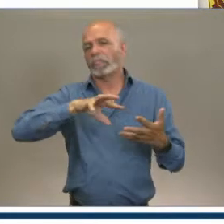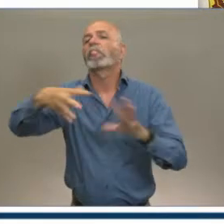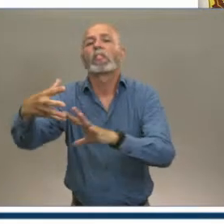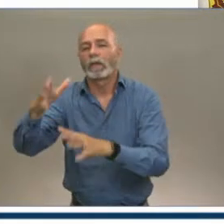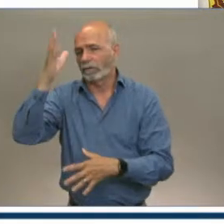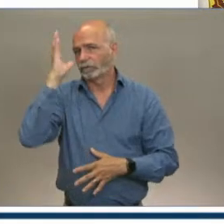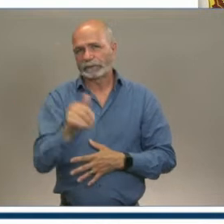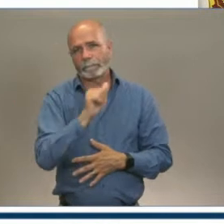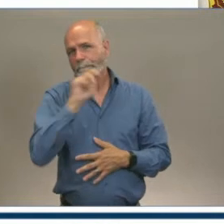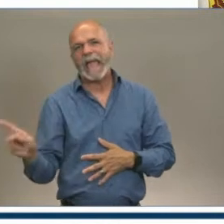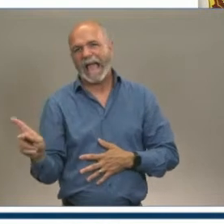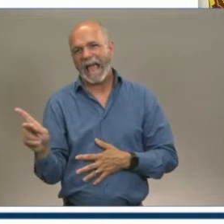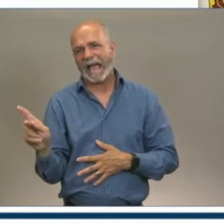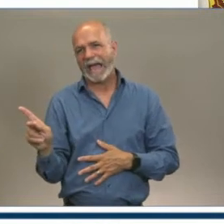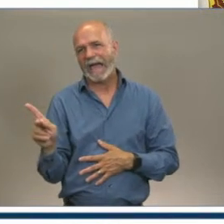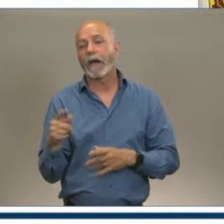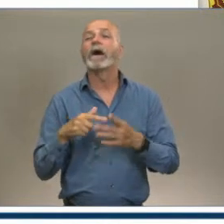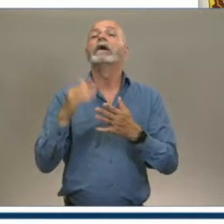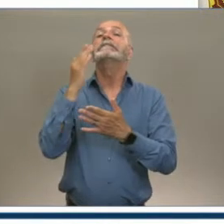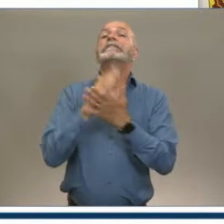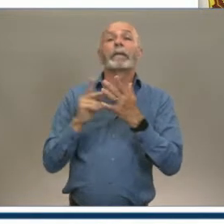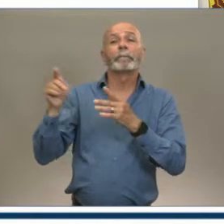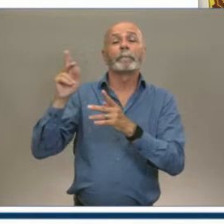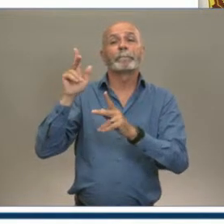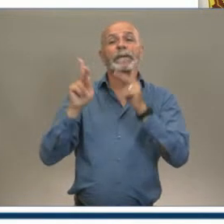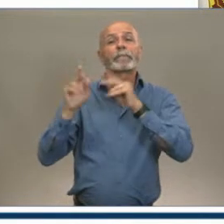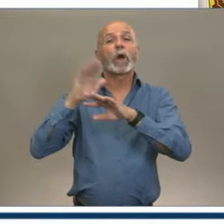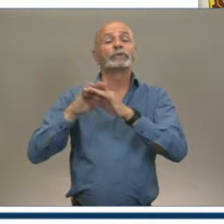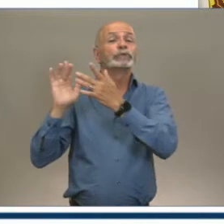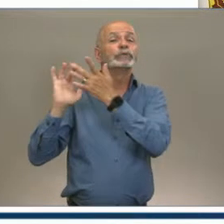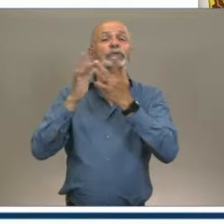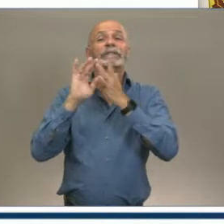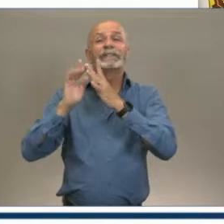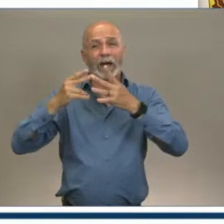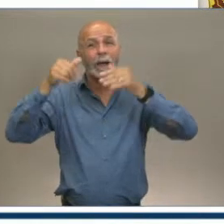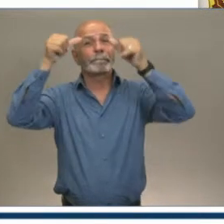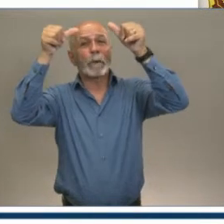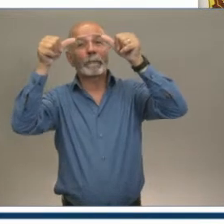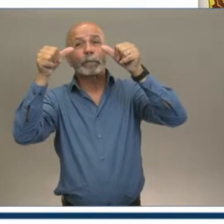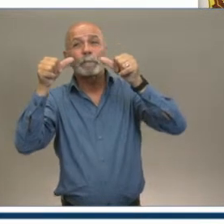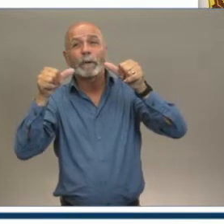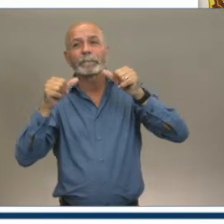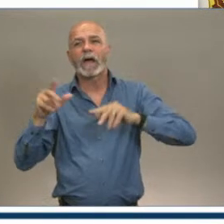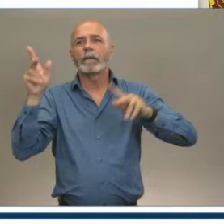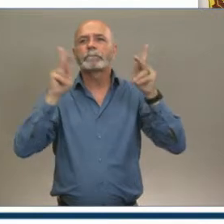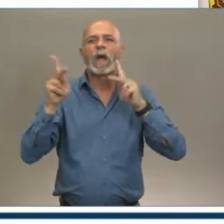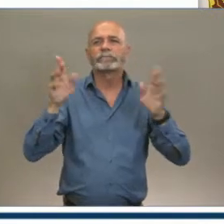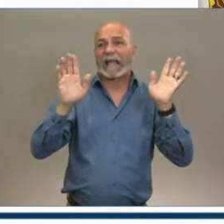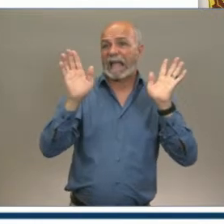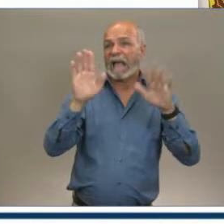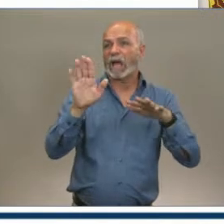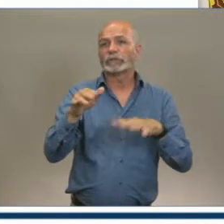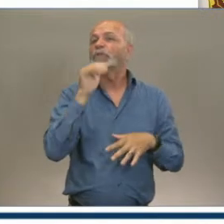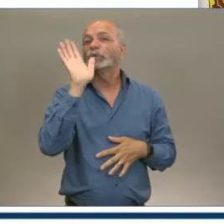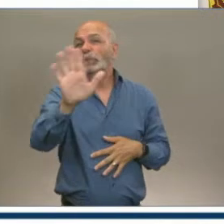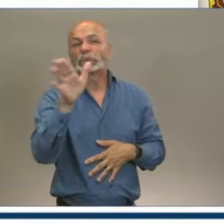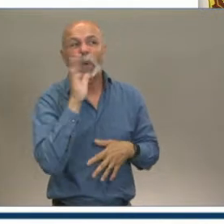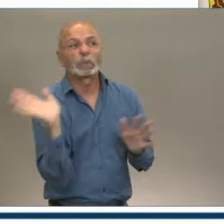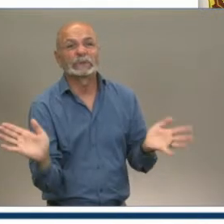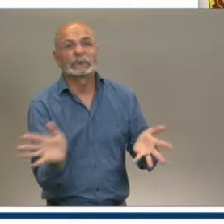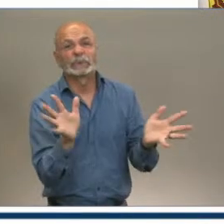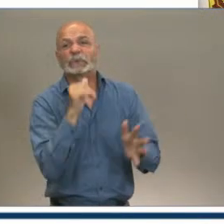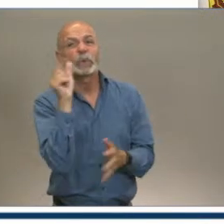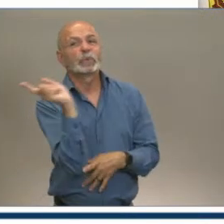posting online to other people to stop getting tested so our numbers will be low.